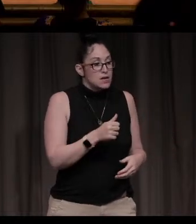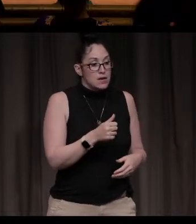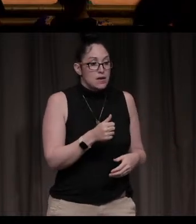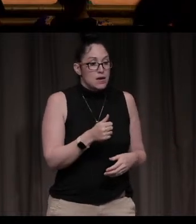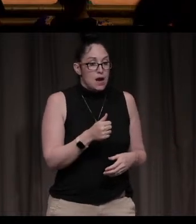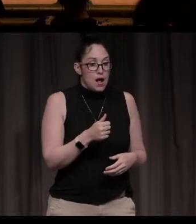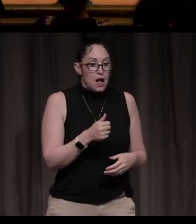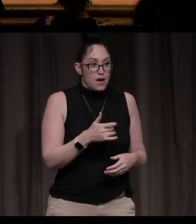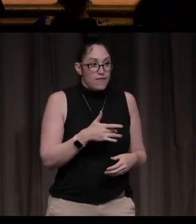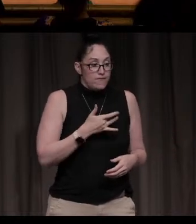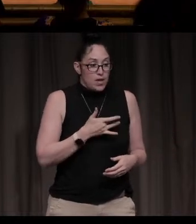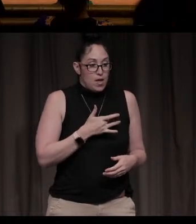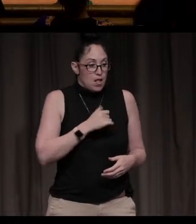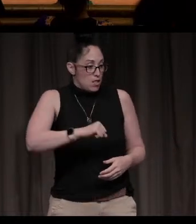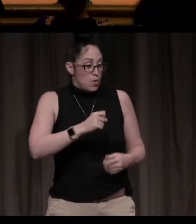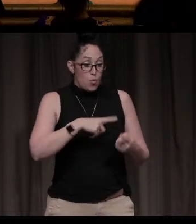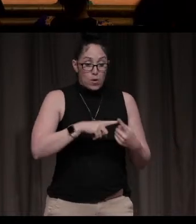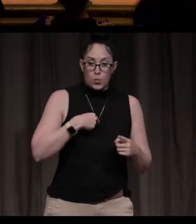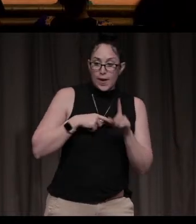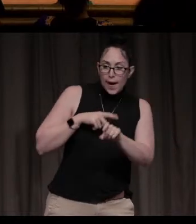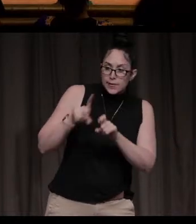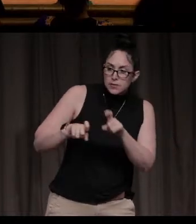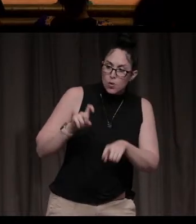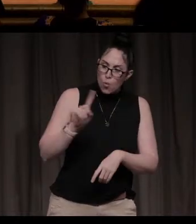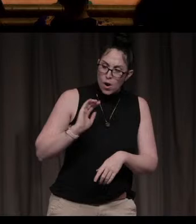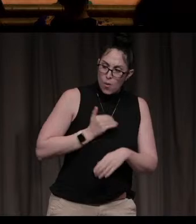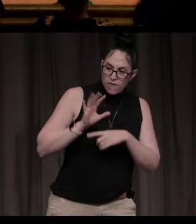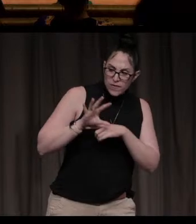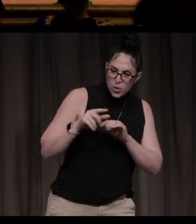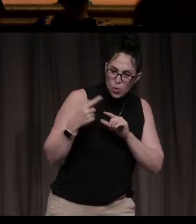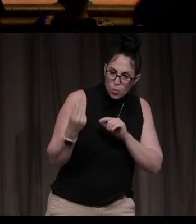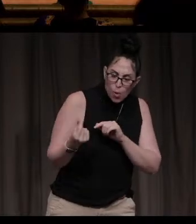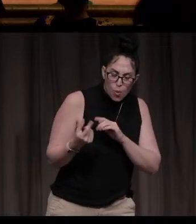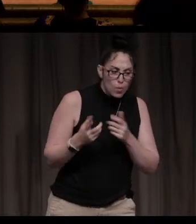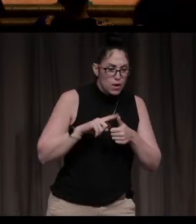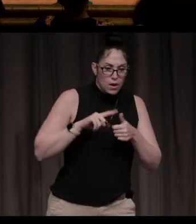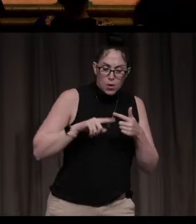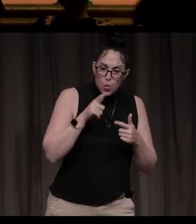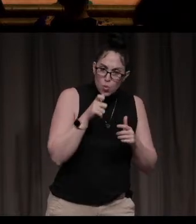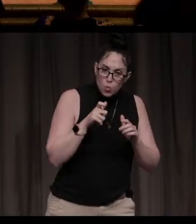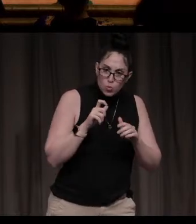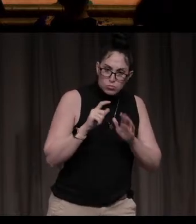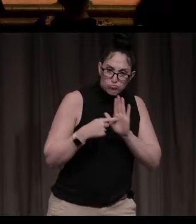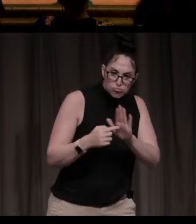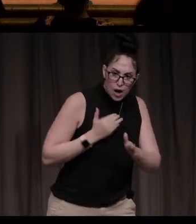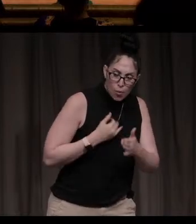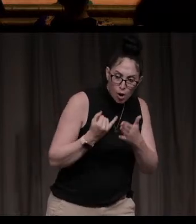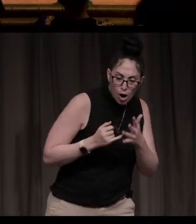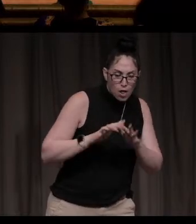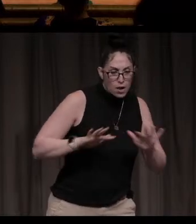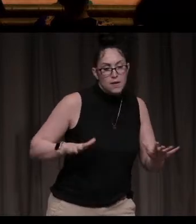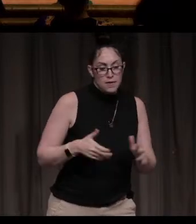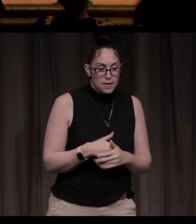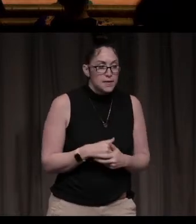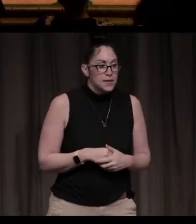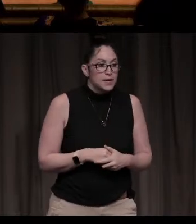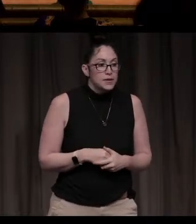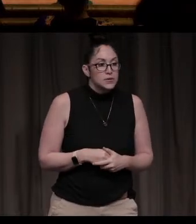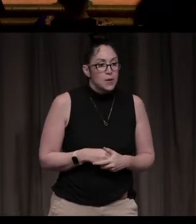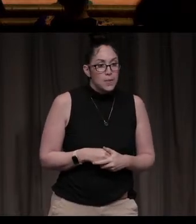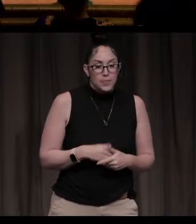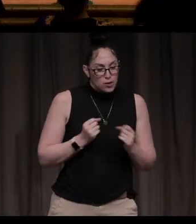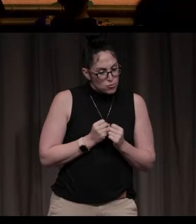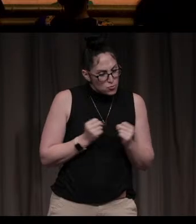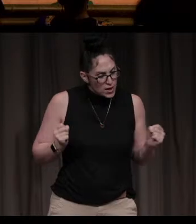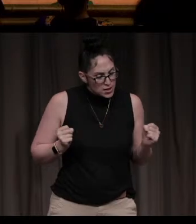video going? Who's doing that? I need all the facts up front. I think, just being really transparent is something that's really valuable to